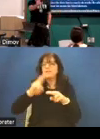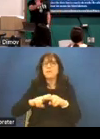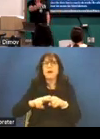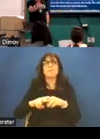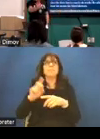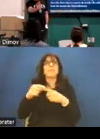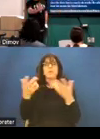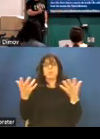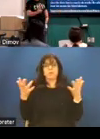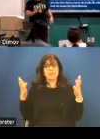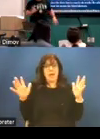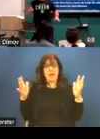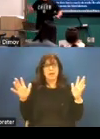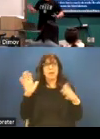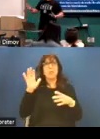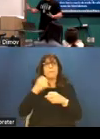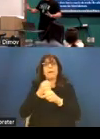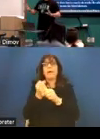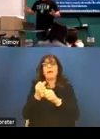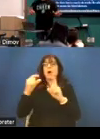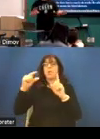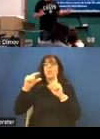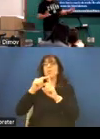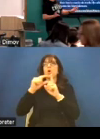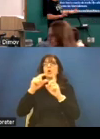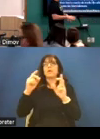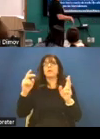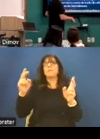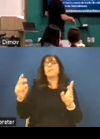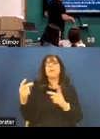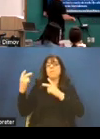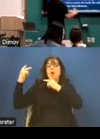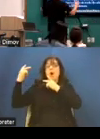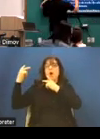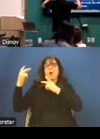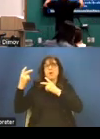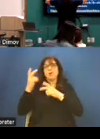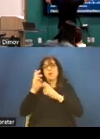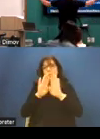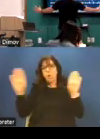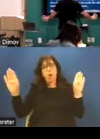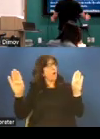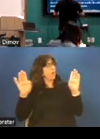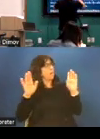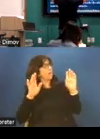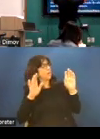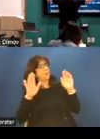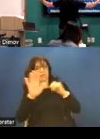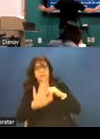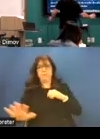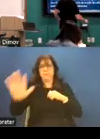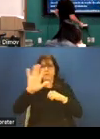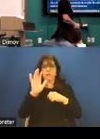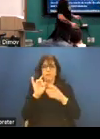we're done with this, we're going to make a word wall or a memoir wall around all of this right